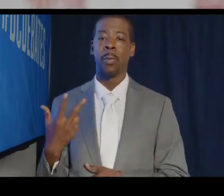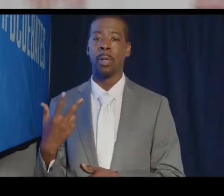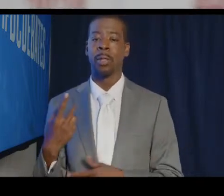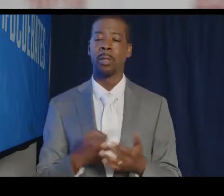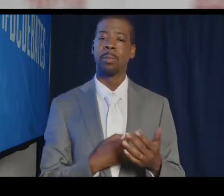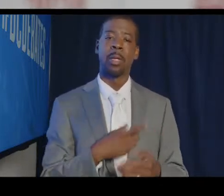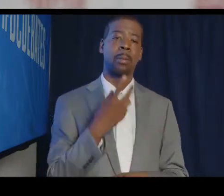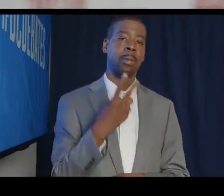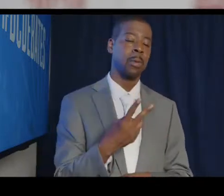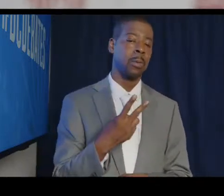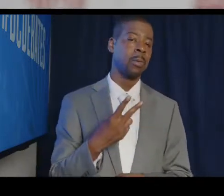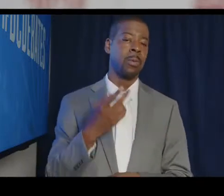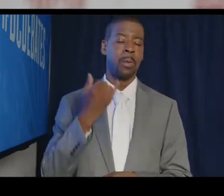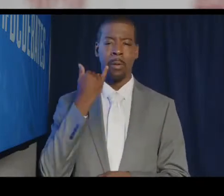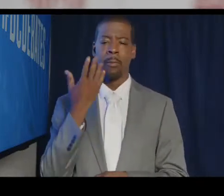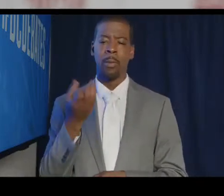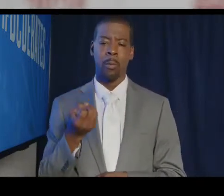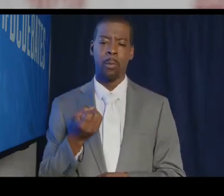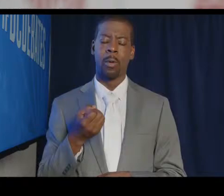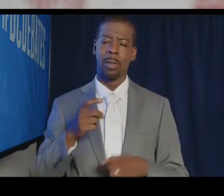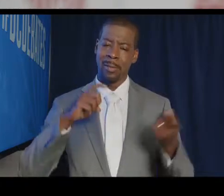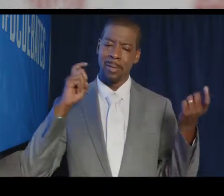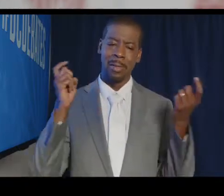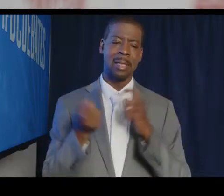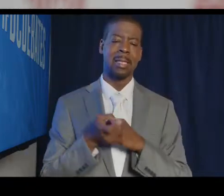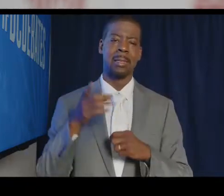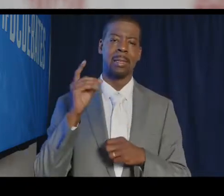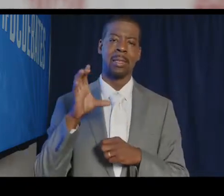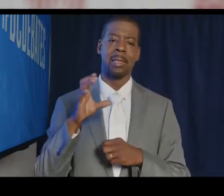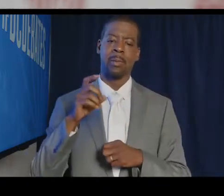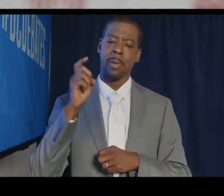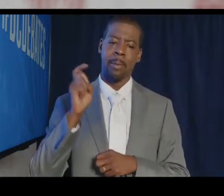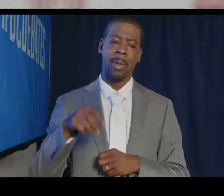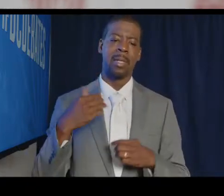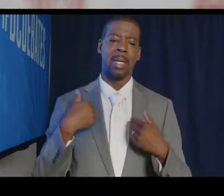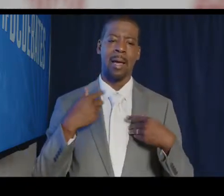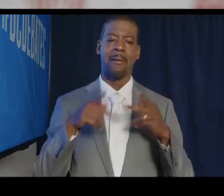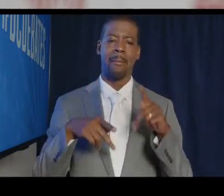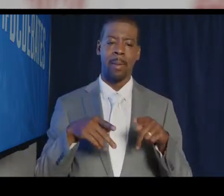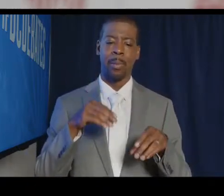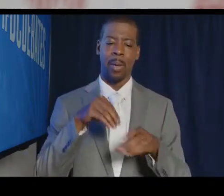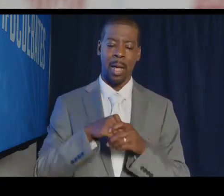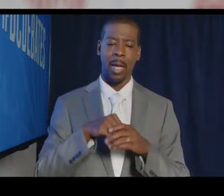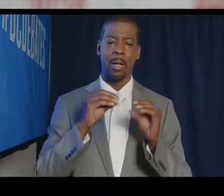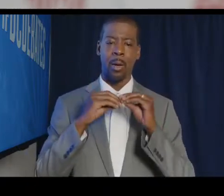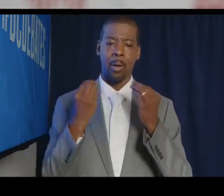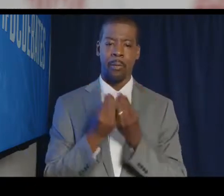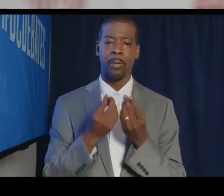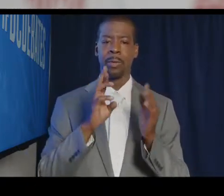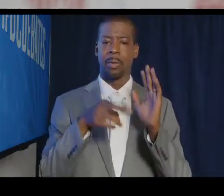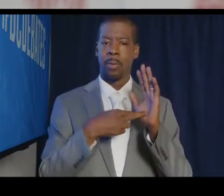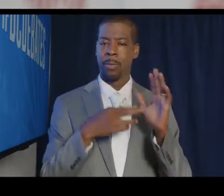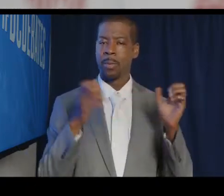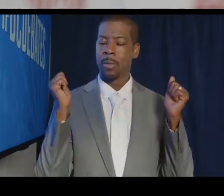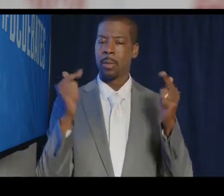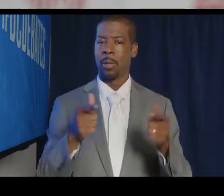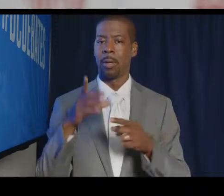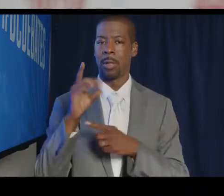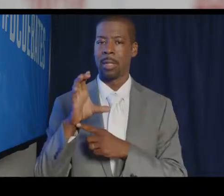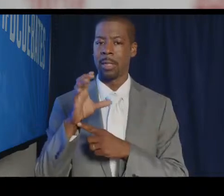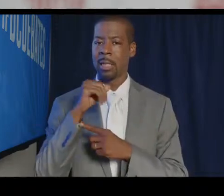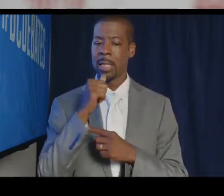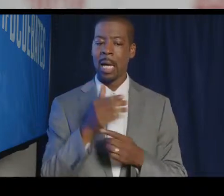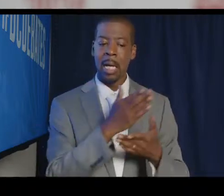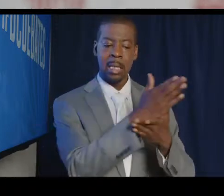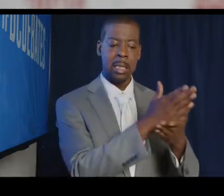2. And if we want to make a change in that, we've got to make sure that we get people who are going to be in office that are going to be representing all of the district and not just certain